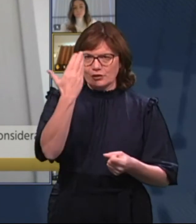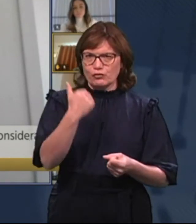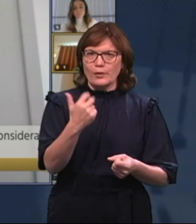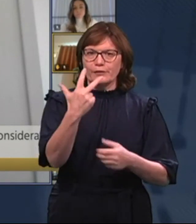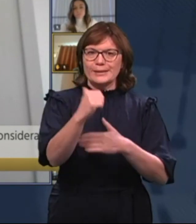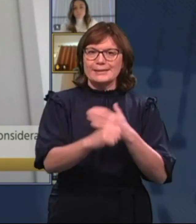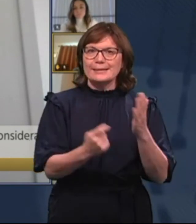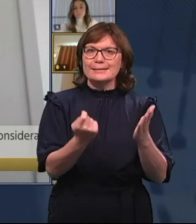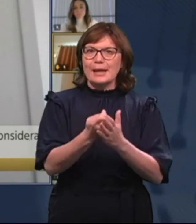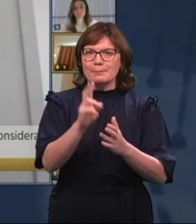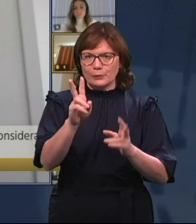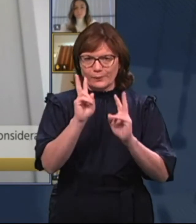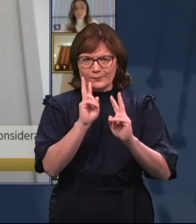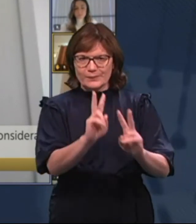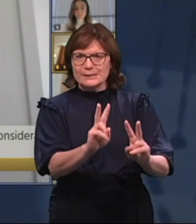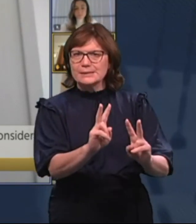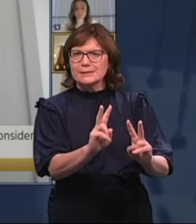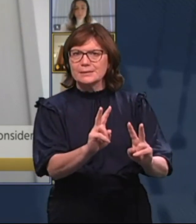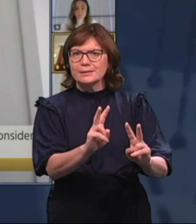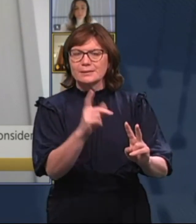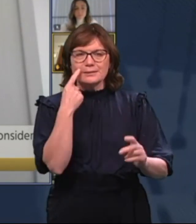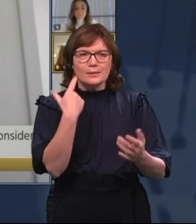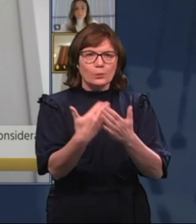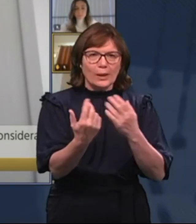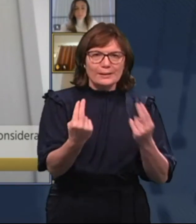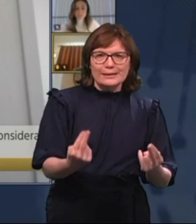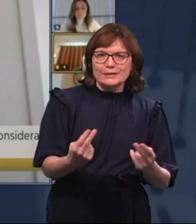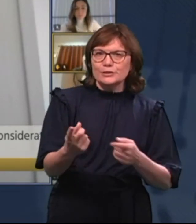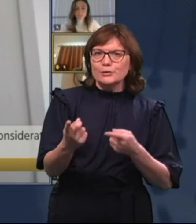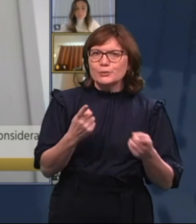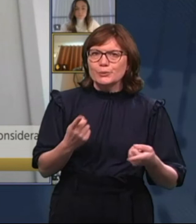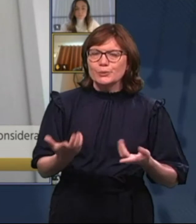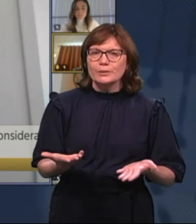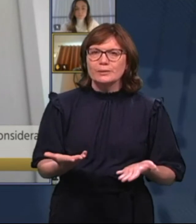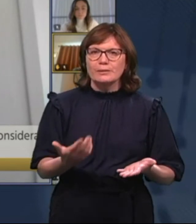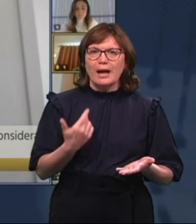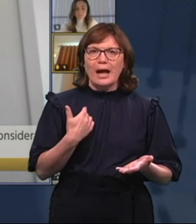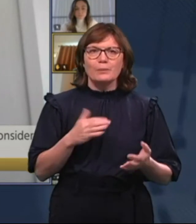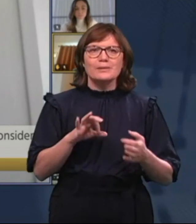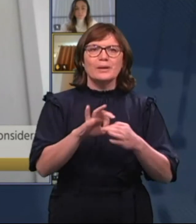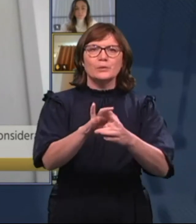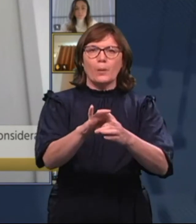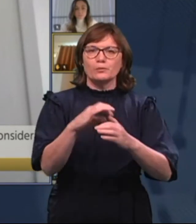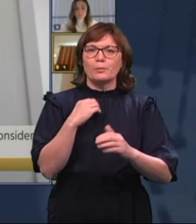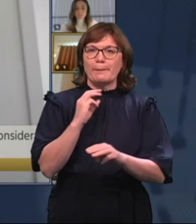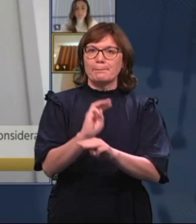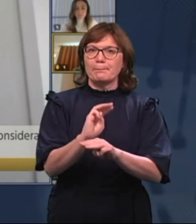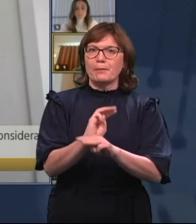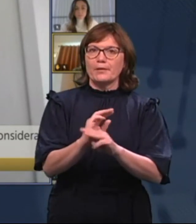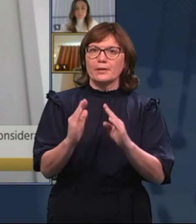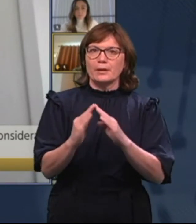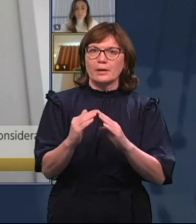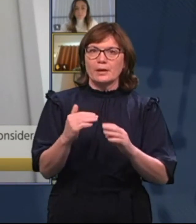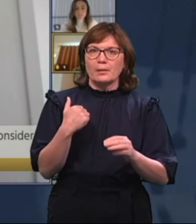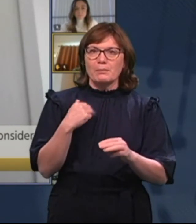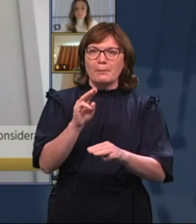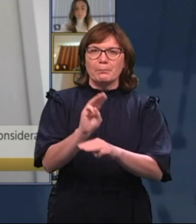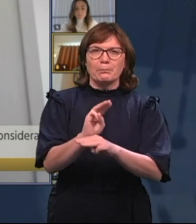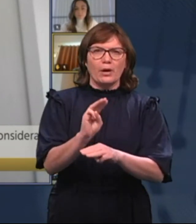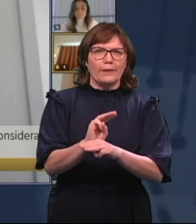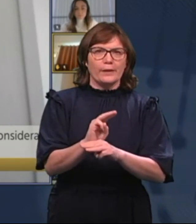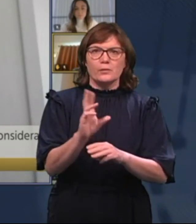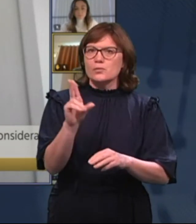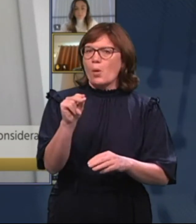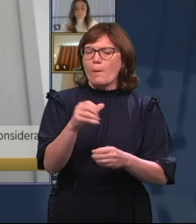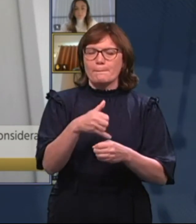and see how they're getting on, what needs to be done? Like, I was discharged into my mum's care. My mum has no medical background at